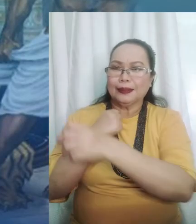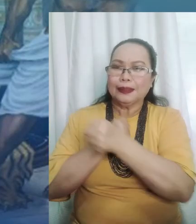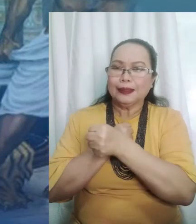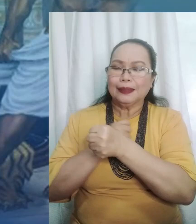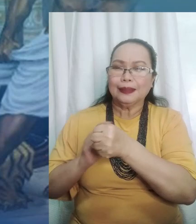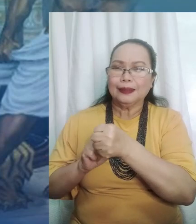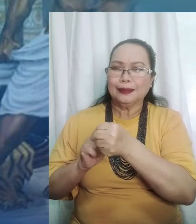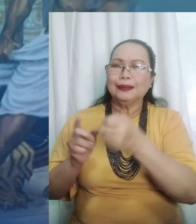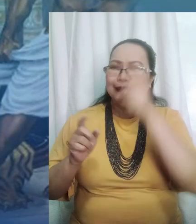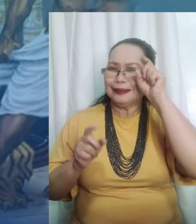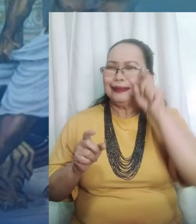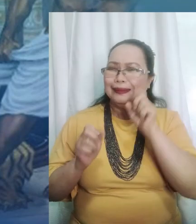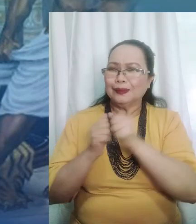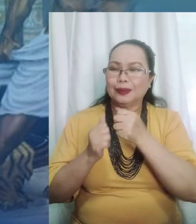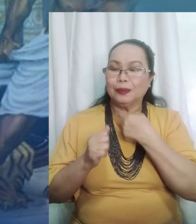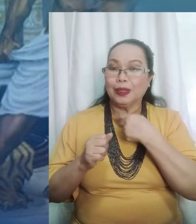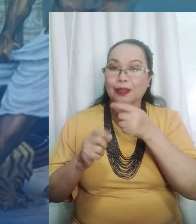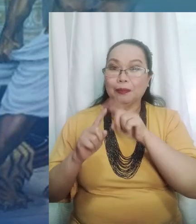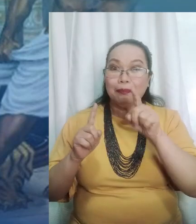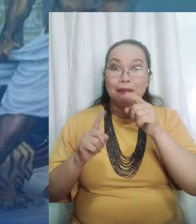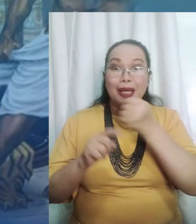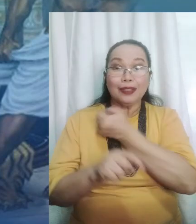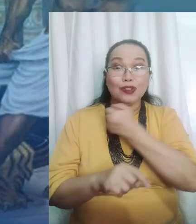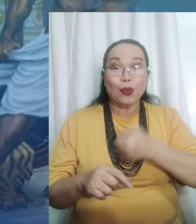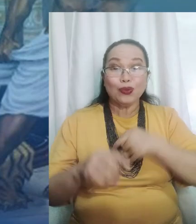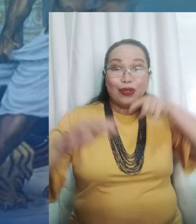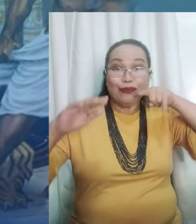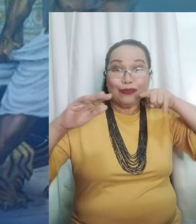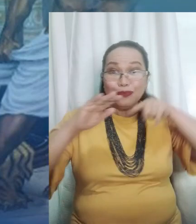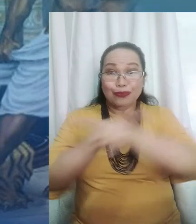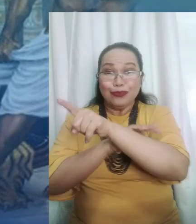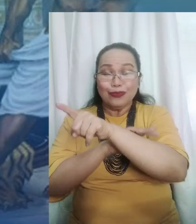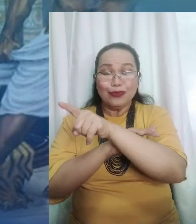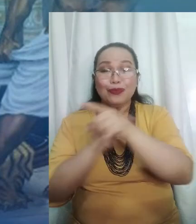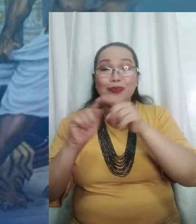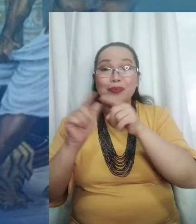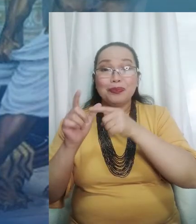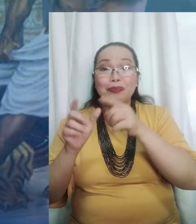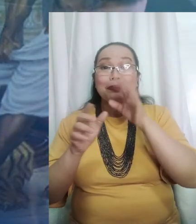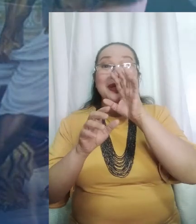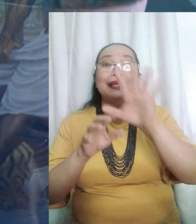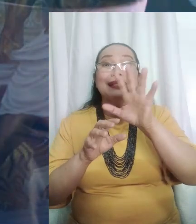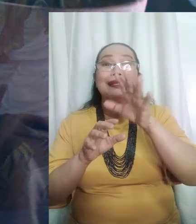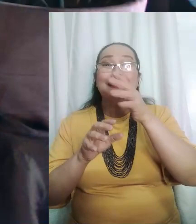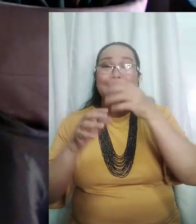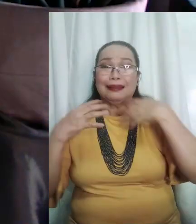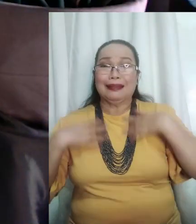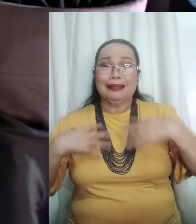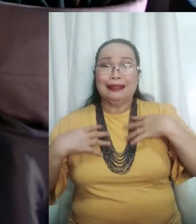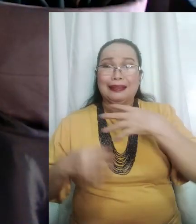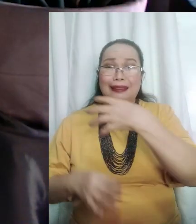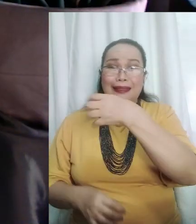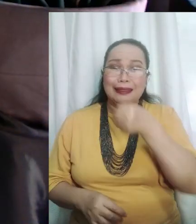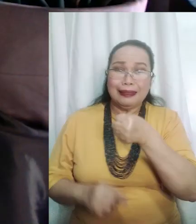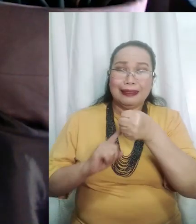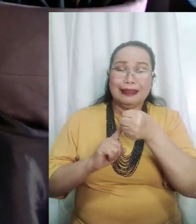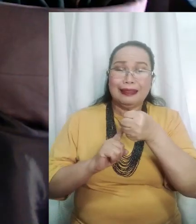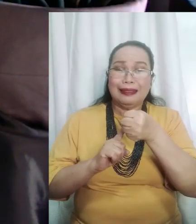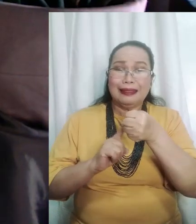his cloak in her hand and ran out of the house.